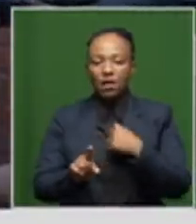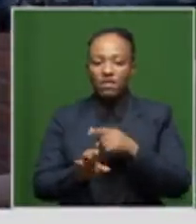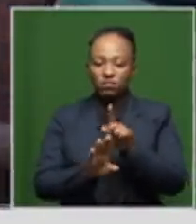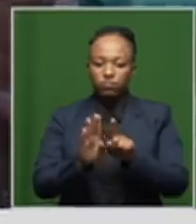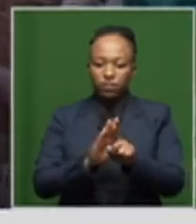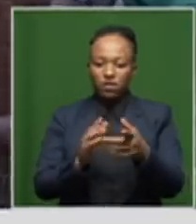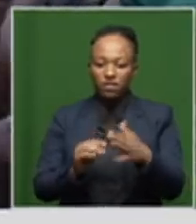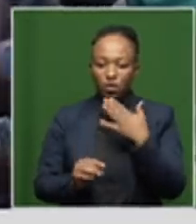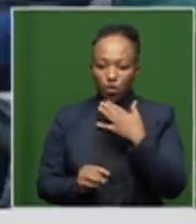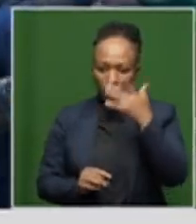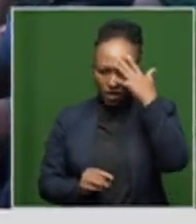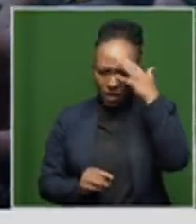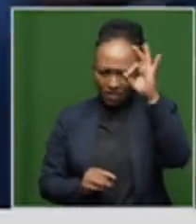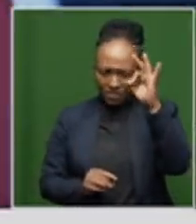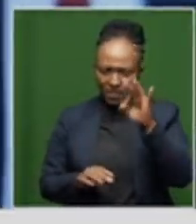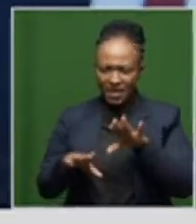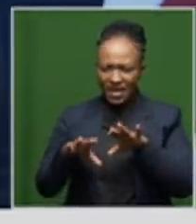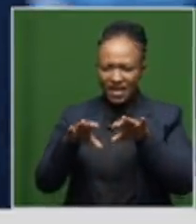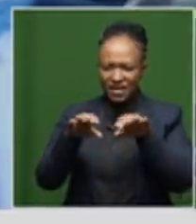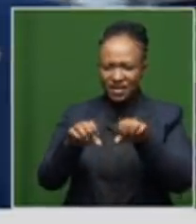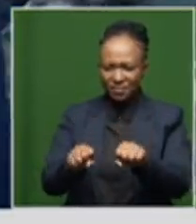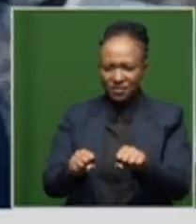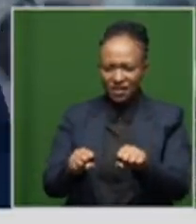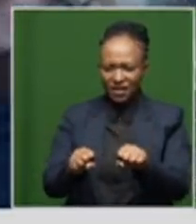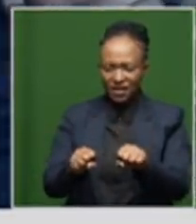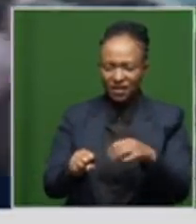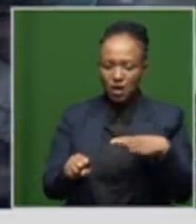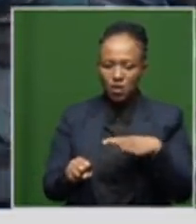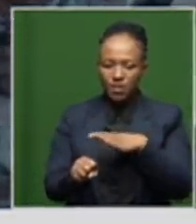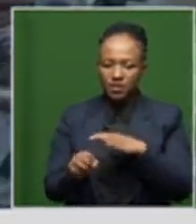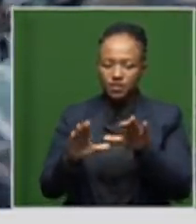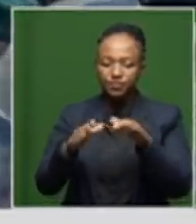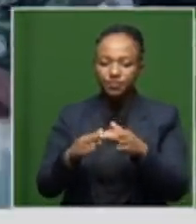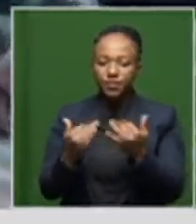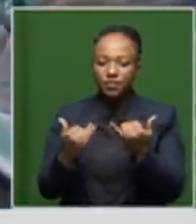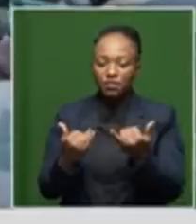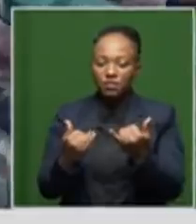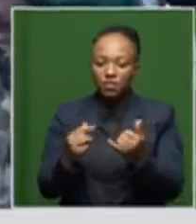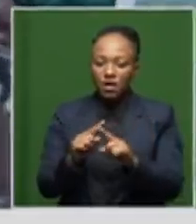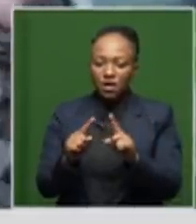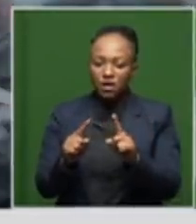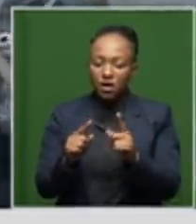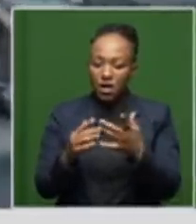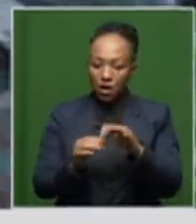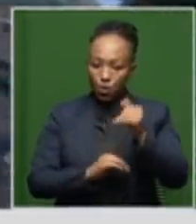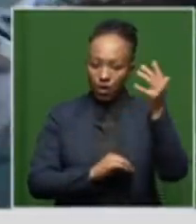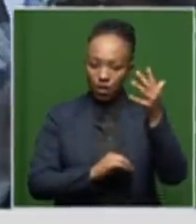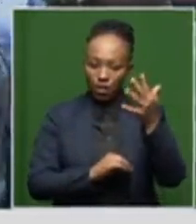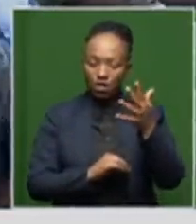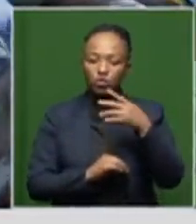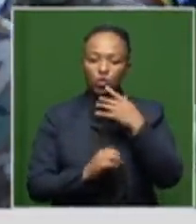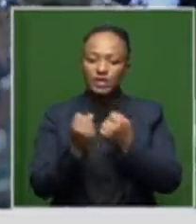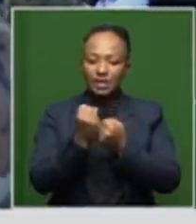the State Capture Commission of Inquiry. The former president is essentially going now to address his